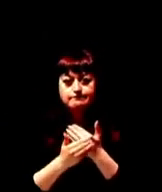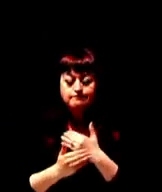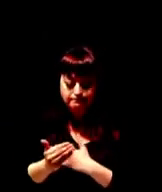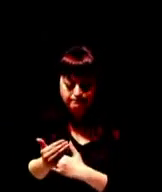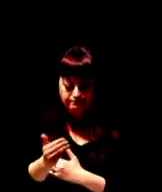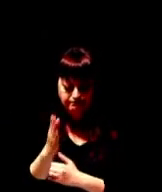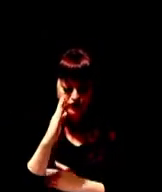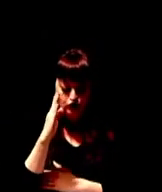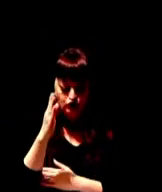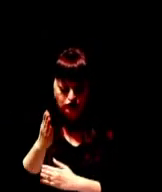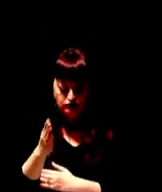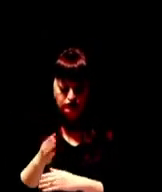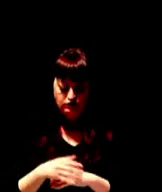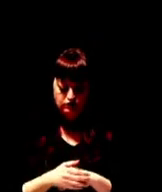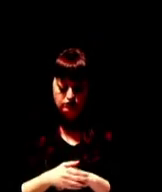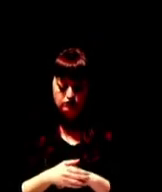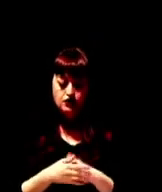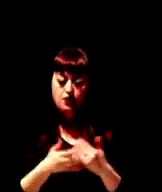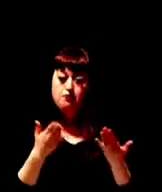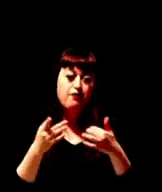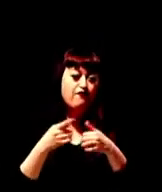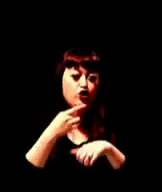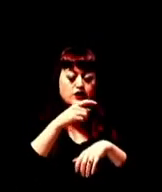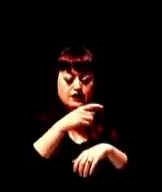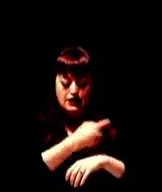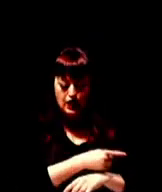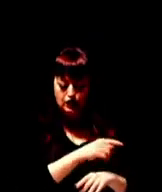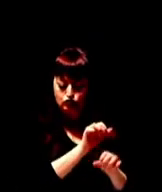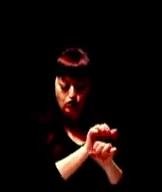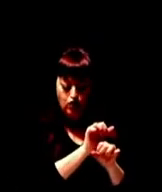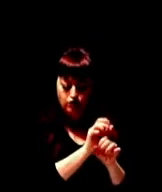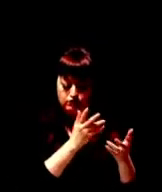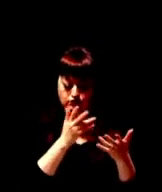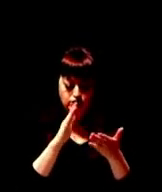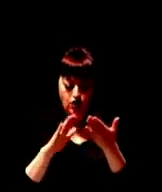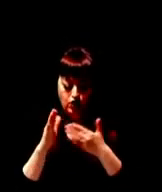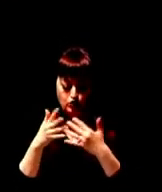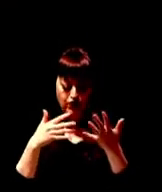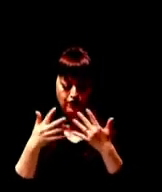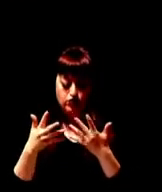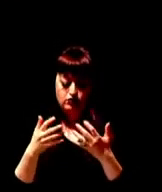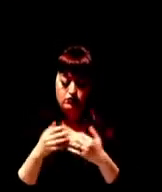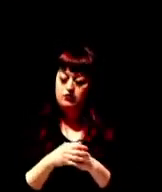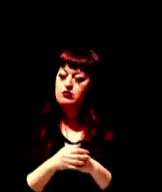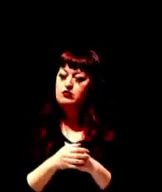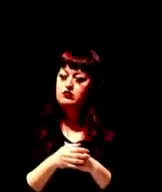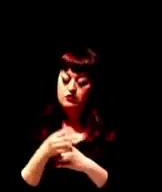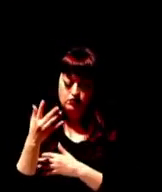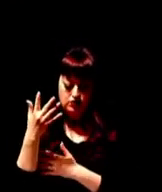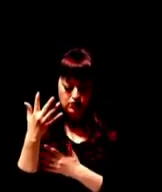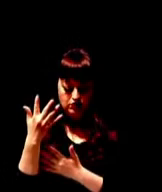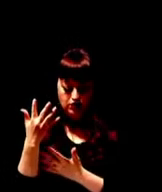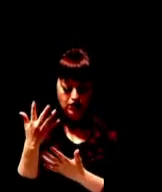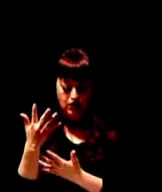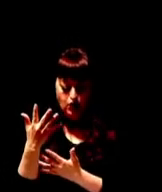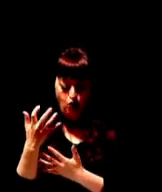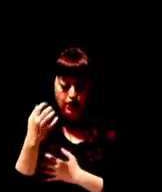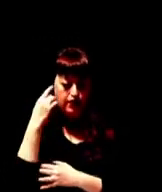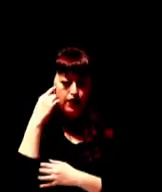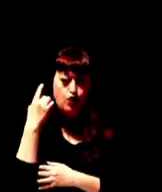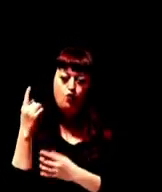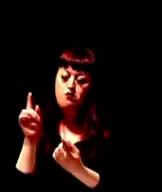first day, I want to gift you three people. One stranger, to gift you a random act of